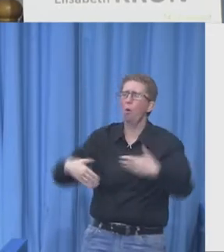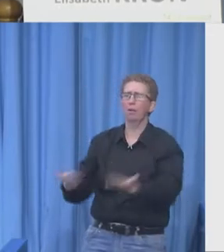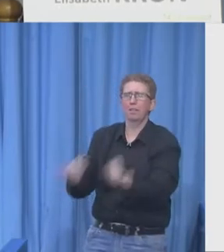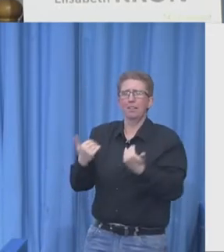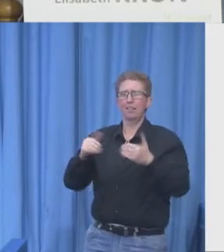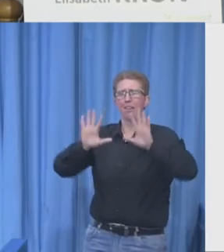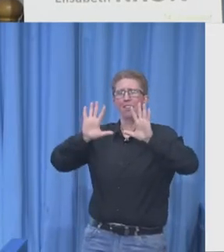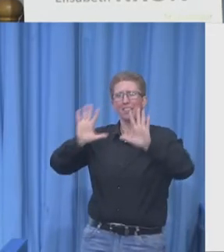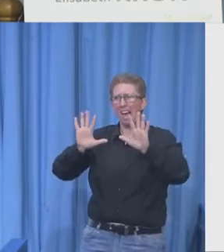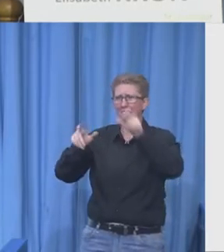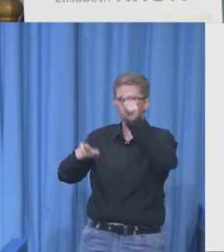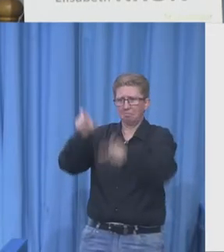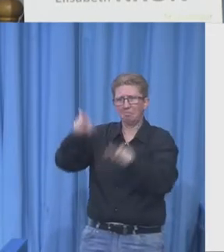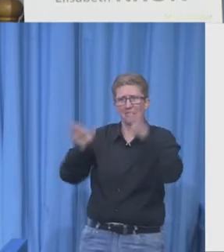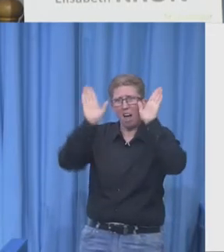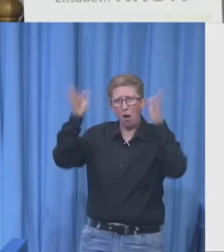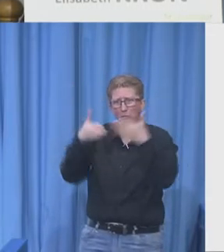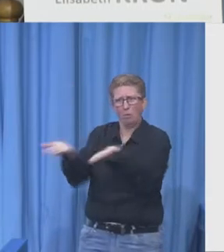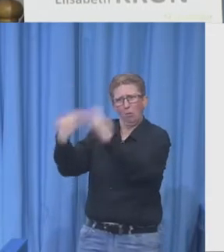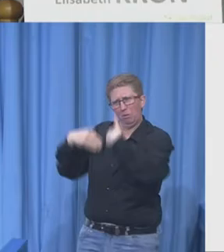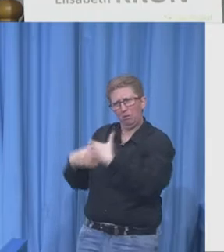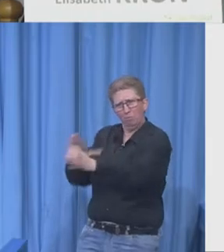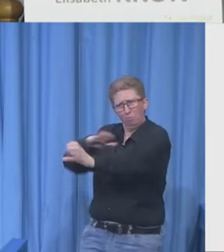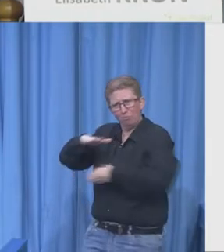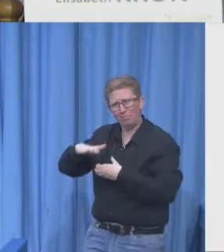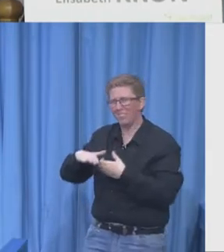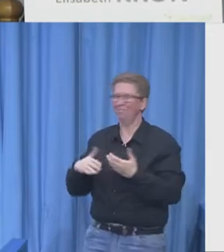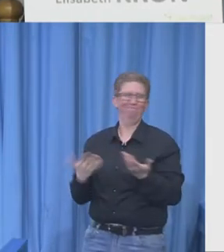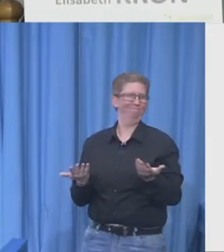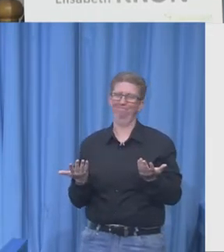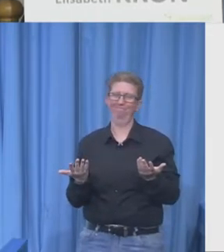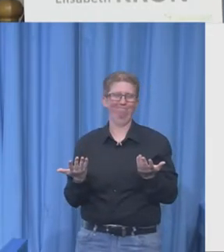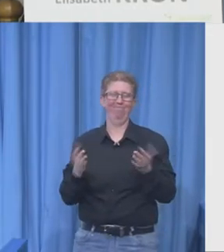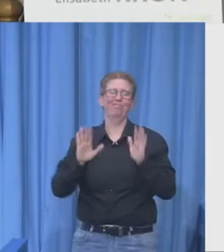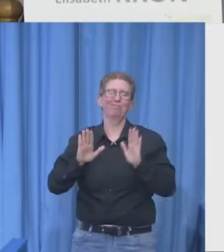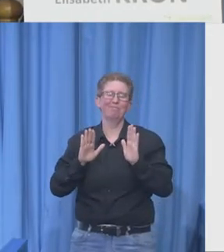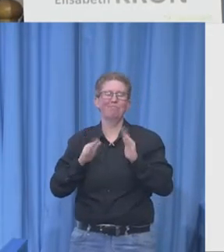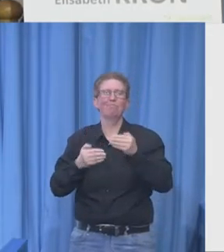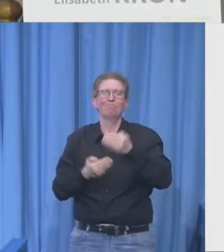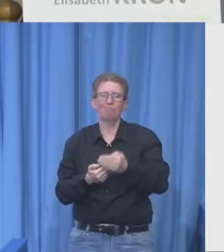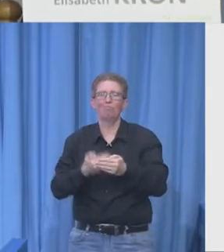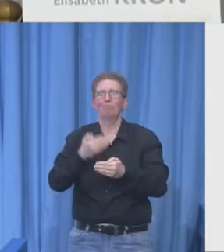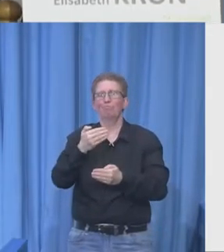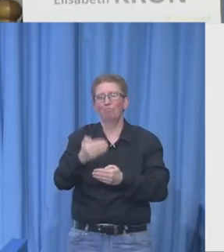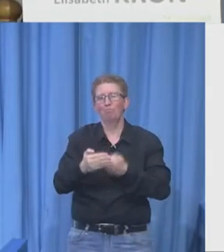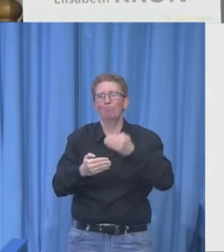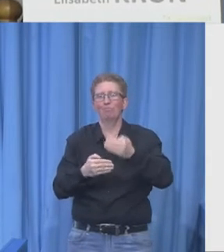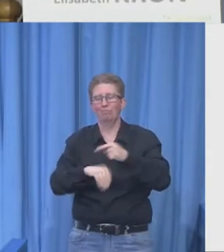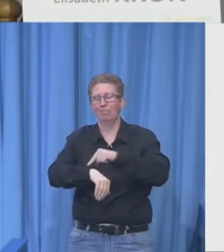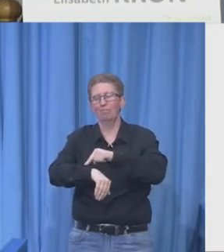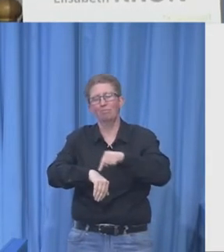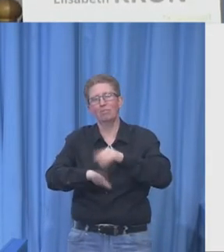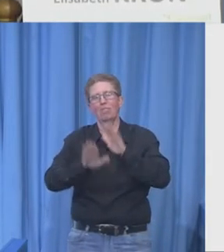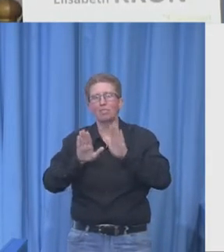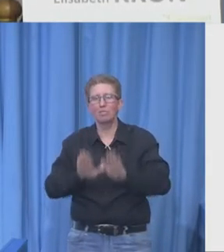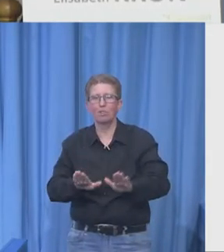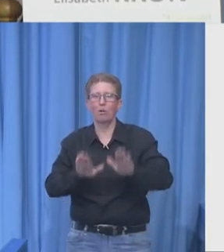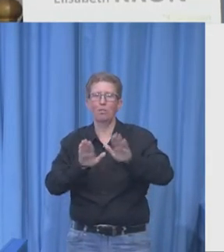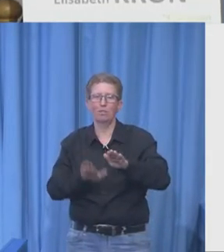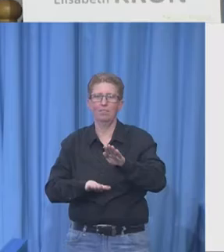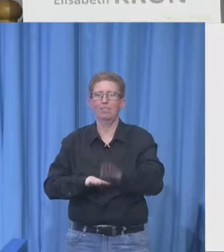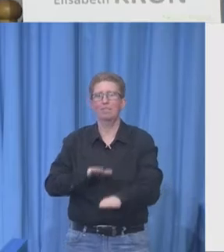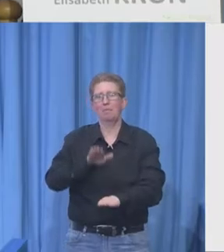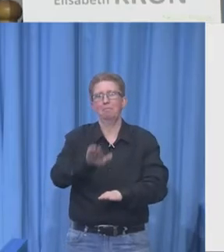the corporations, but we have long-term contracts. We provide long-term coaching so that the people